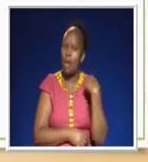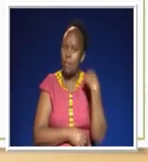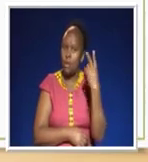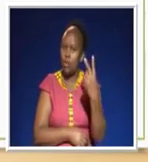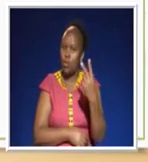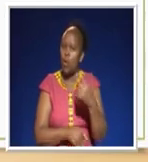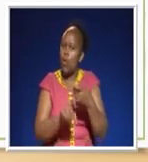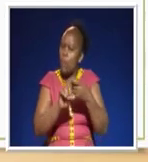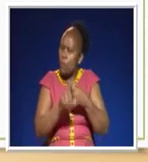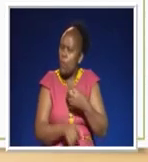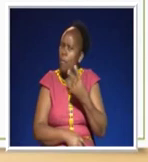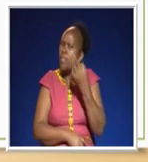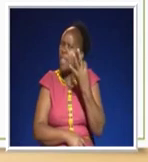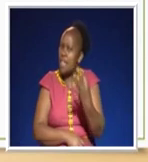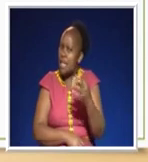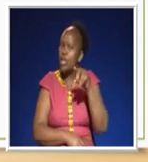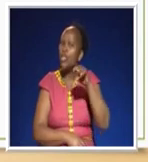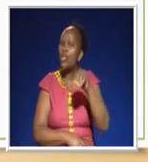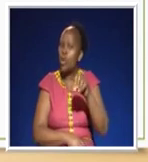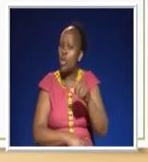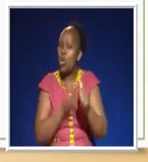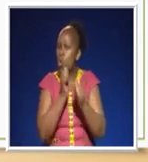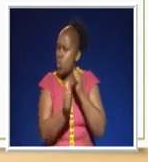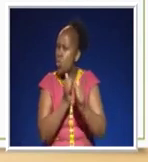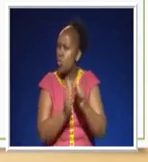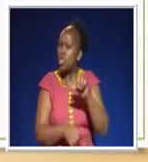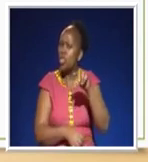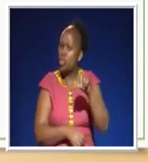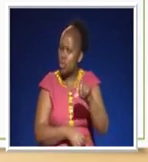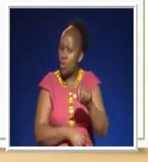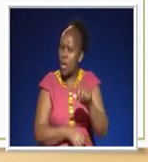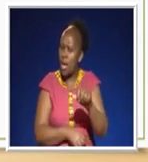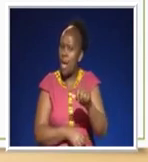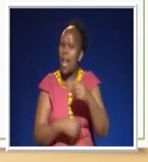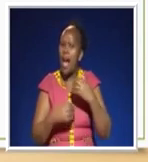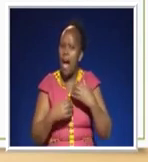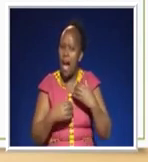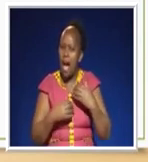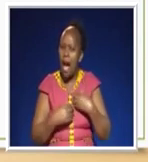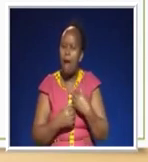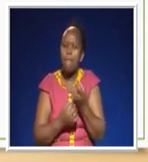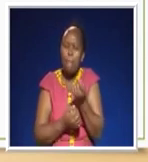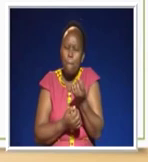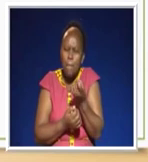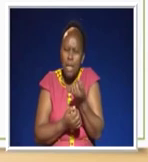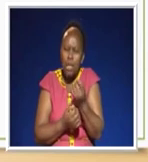from the three soils, which soil has the largest